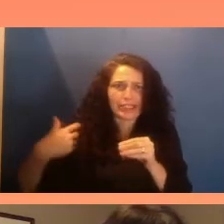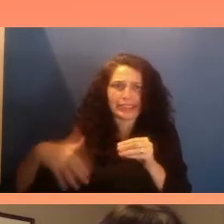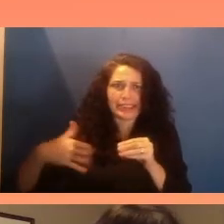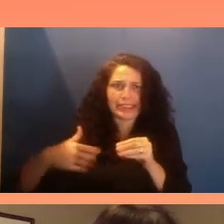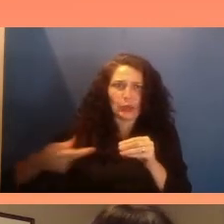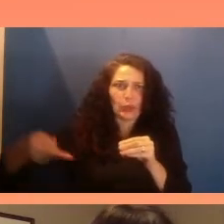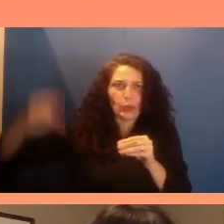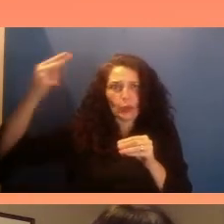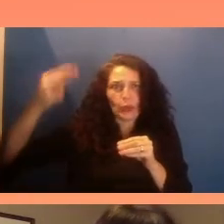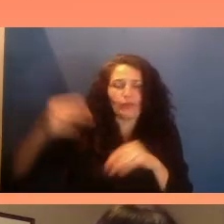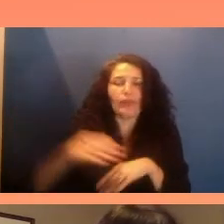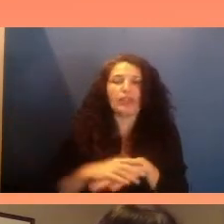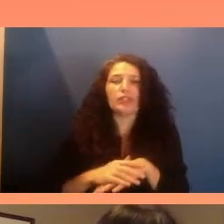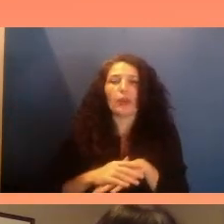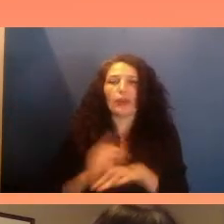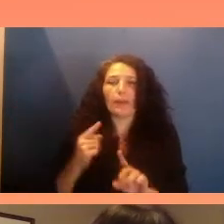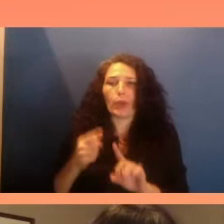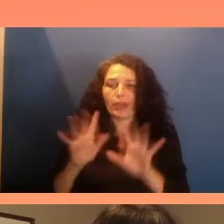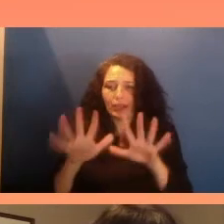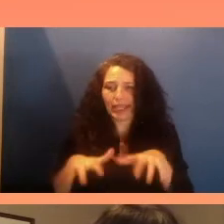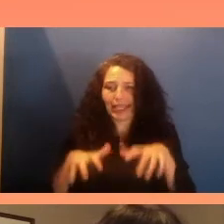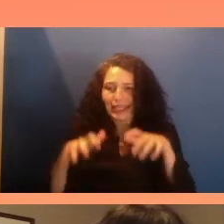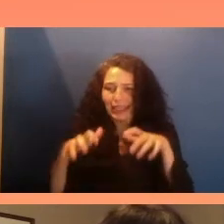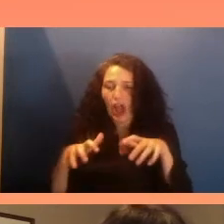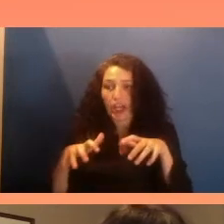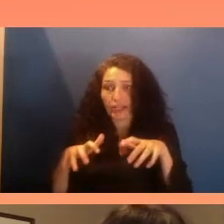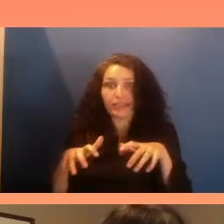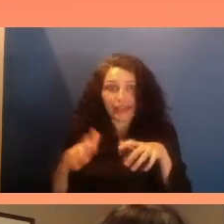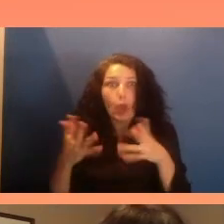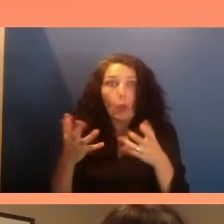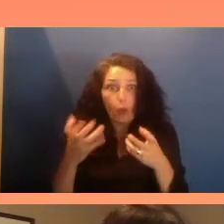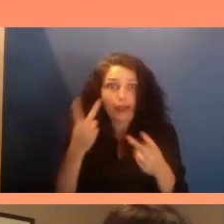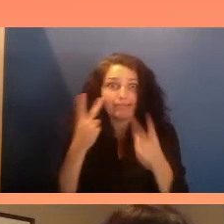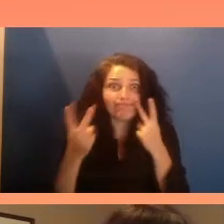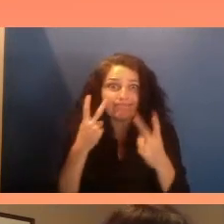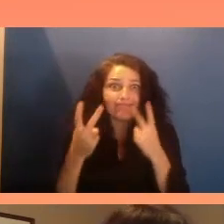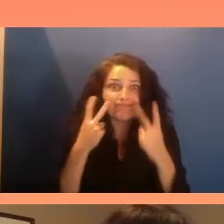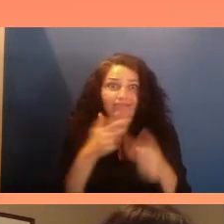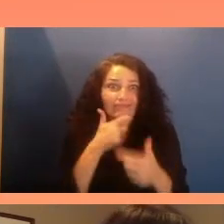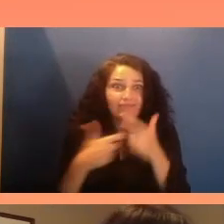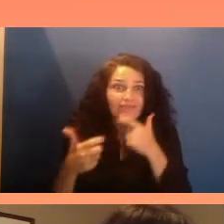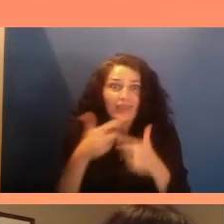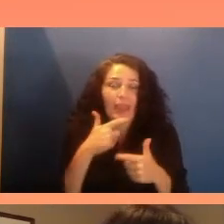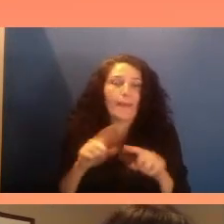the gatekeepers who are the obstruction. Right. And perhaps that obstruction